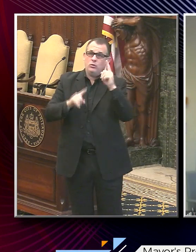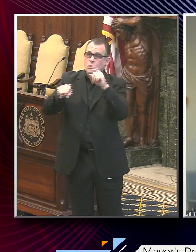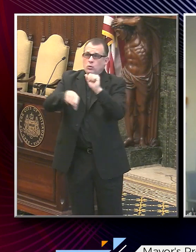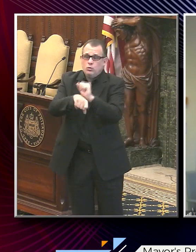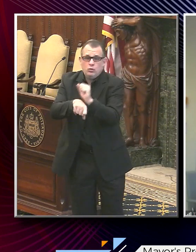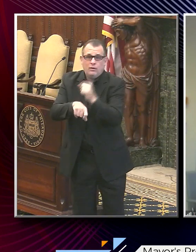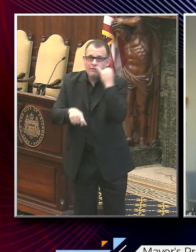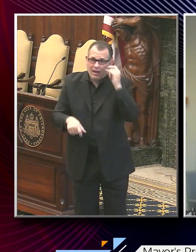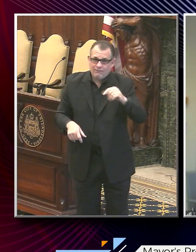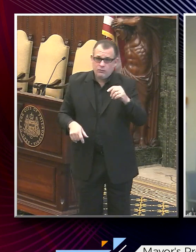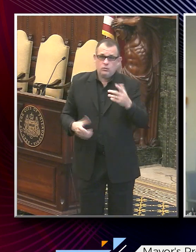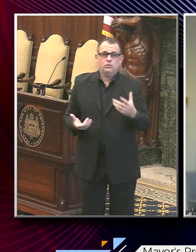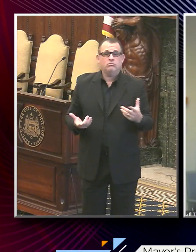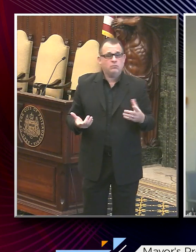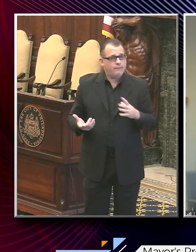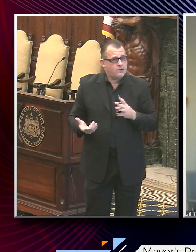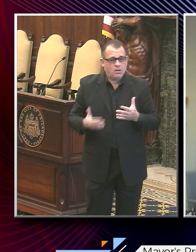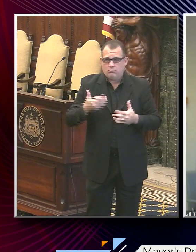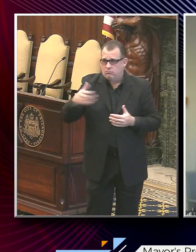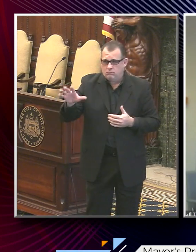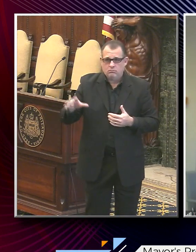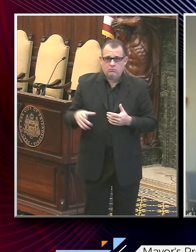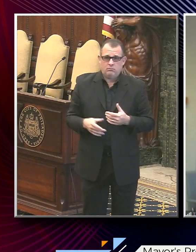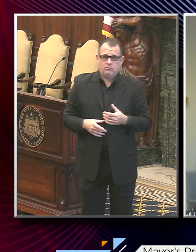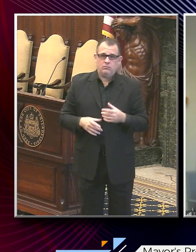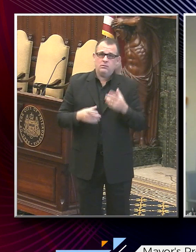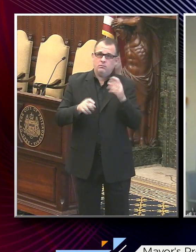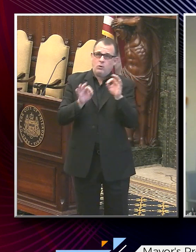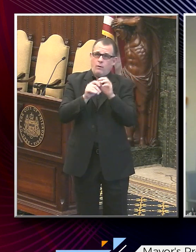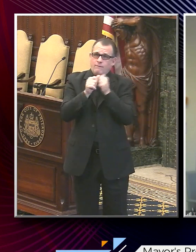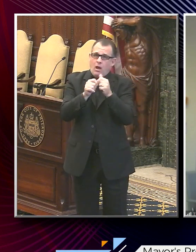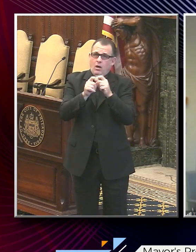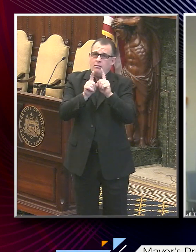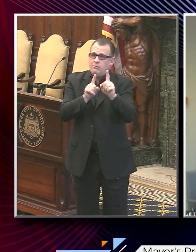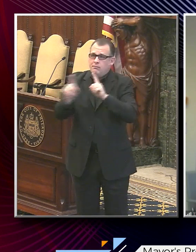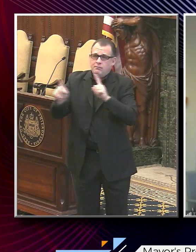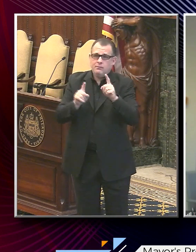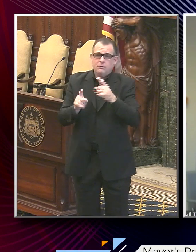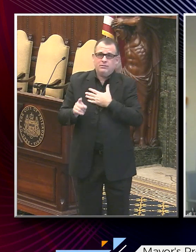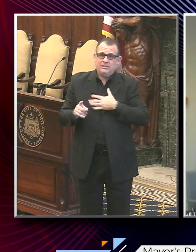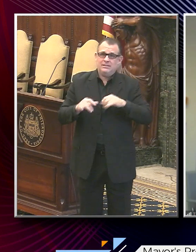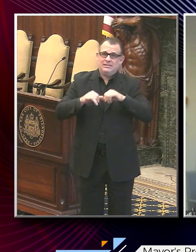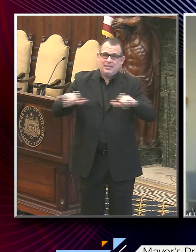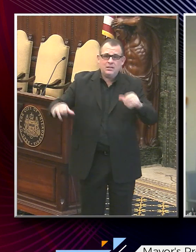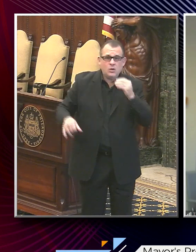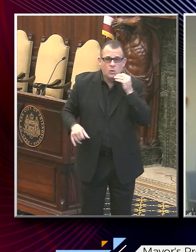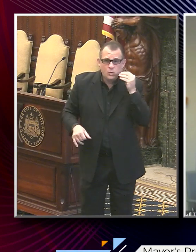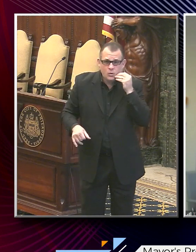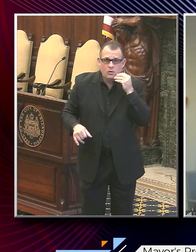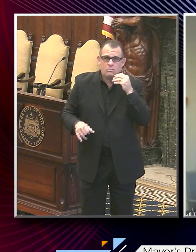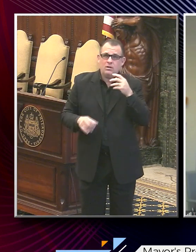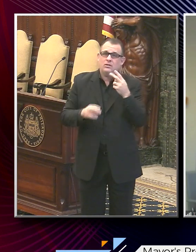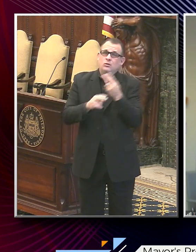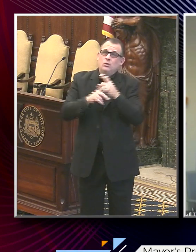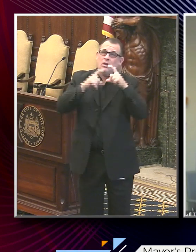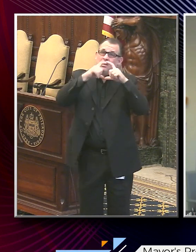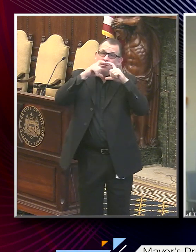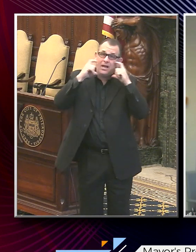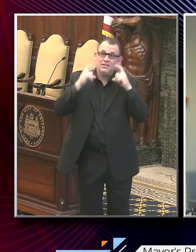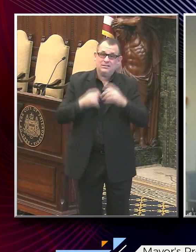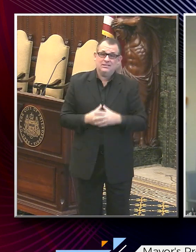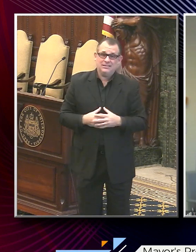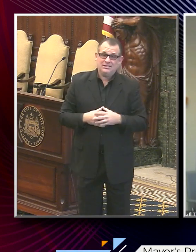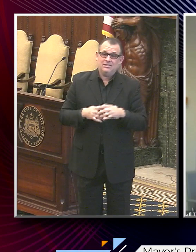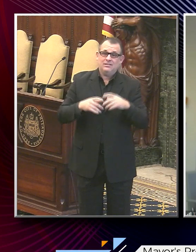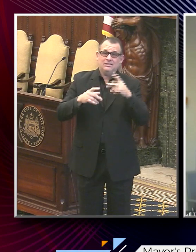necessary. If you have to go out, keep your distance from others and wear a mask. Do that for your own sake, as well as the sake of your